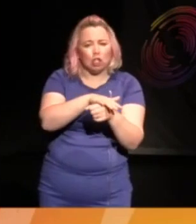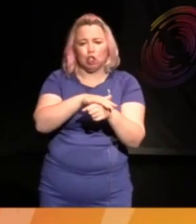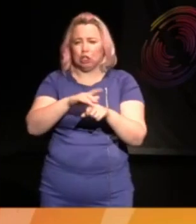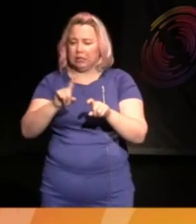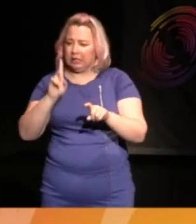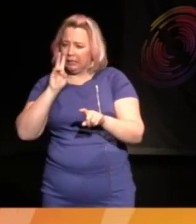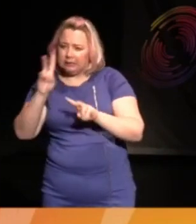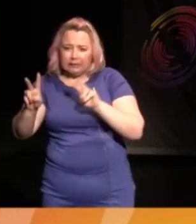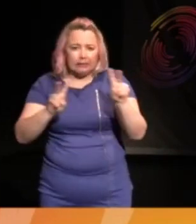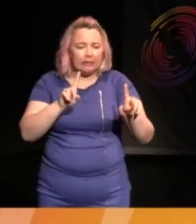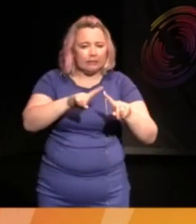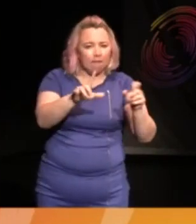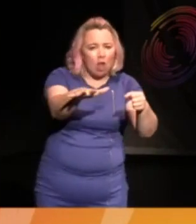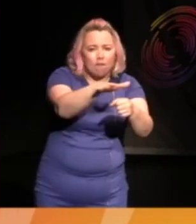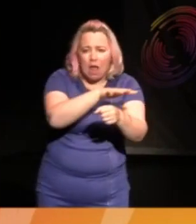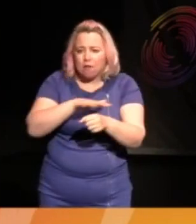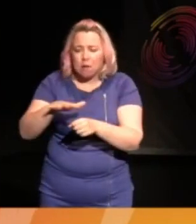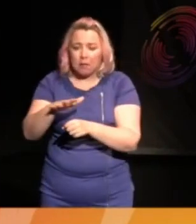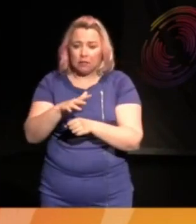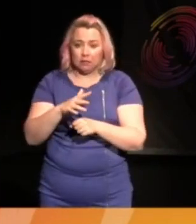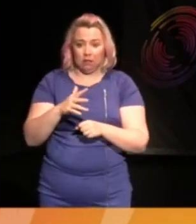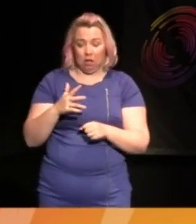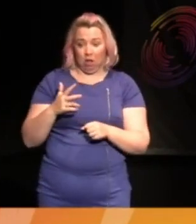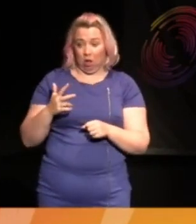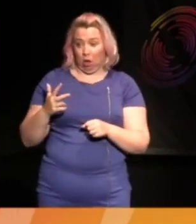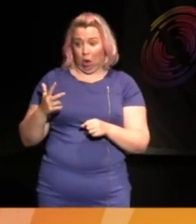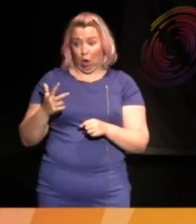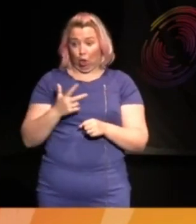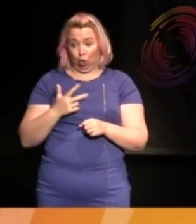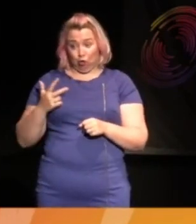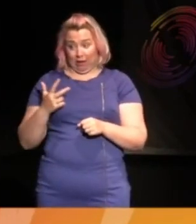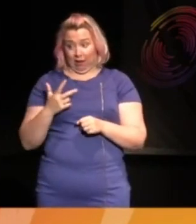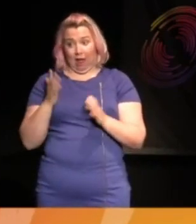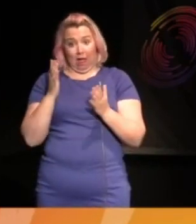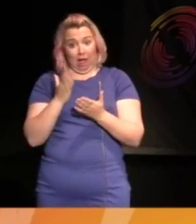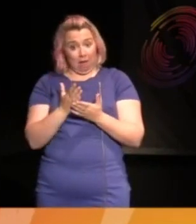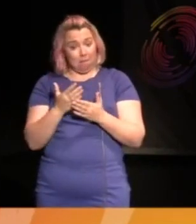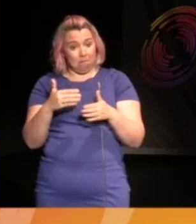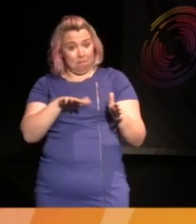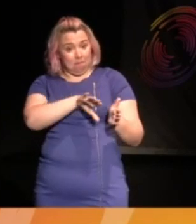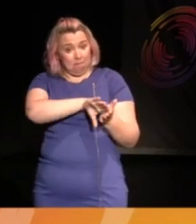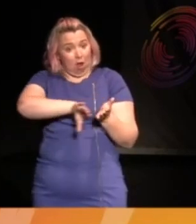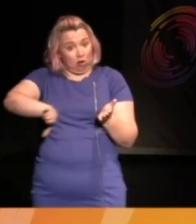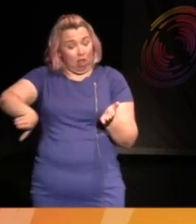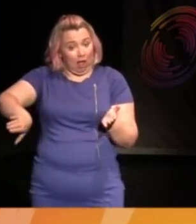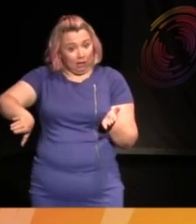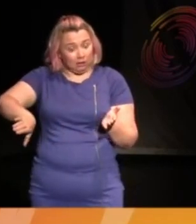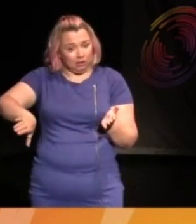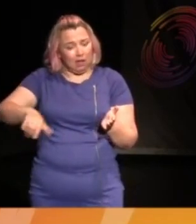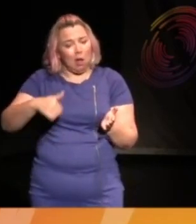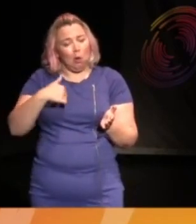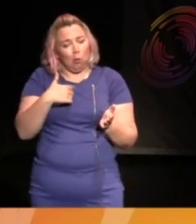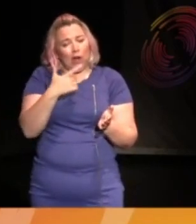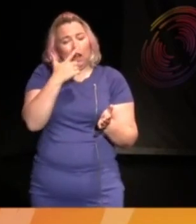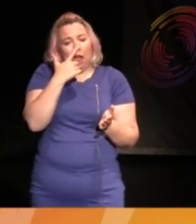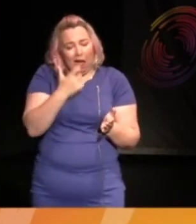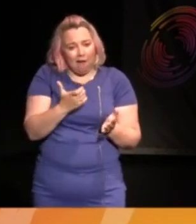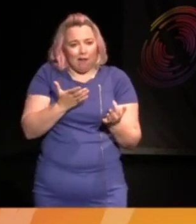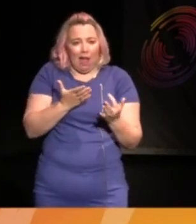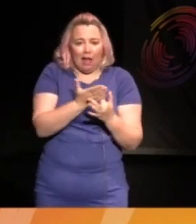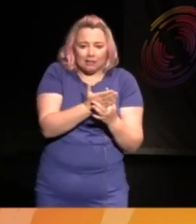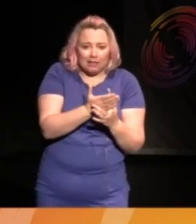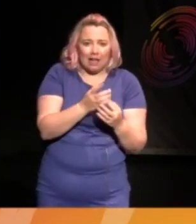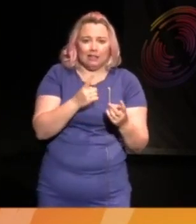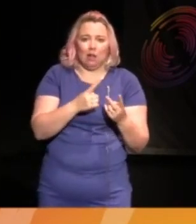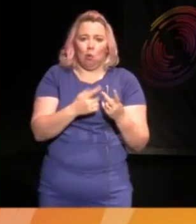in different environments, each three of us, while being marginalized, we also have certain privileges, certain